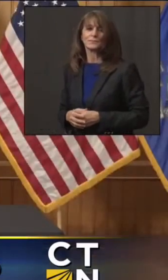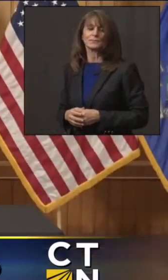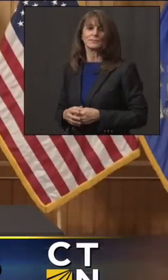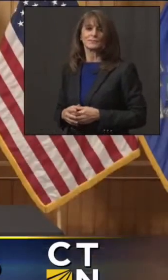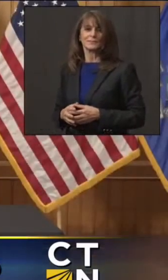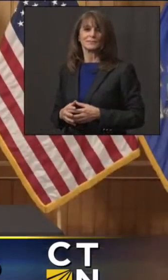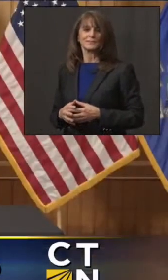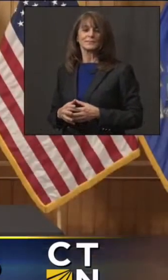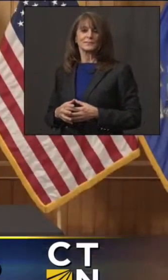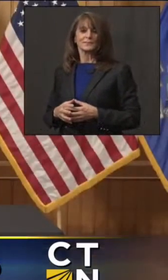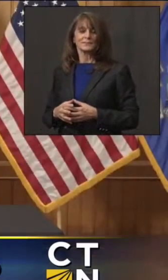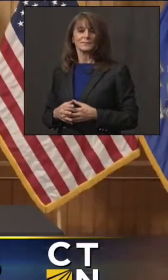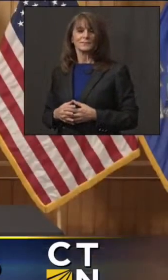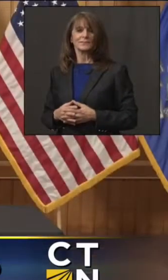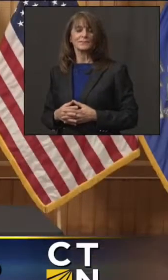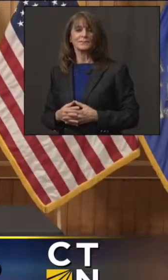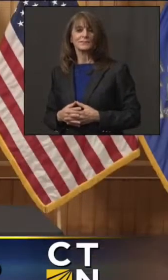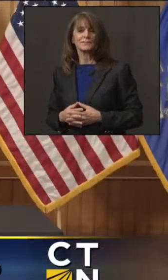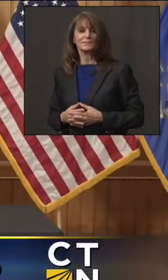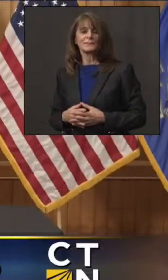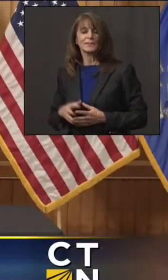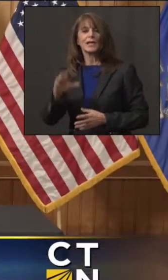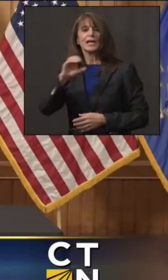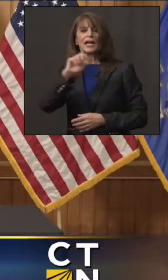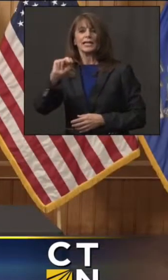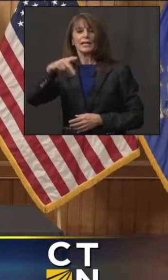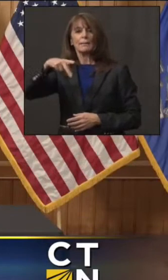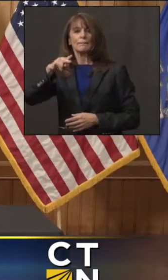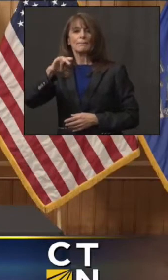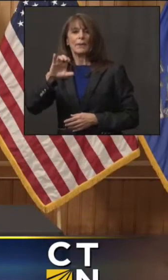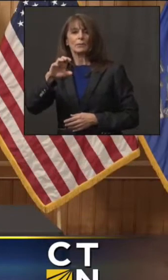Thank you. Connecticut Public Media.